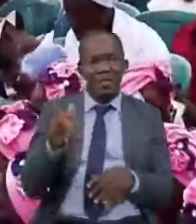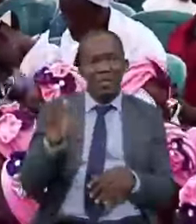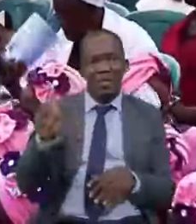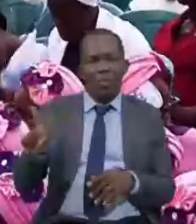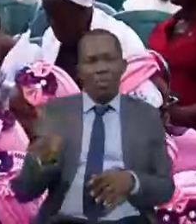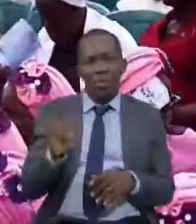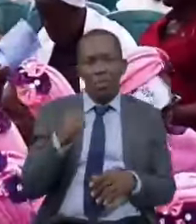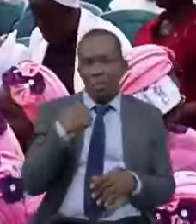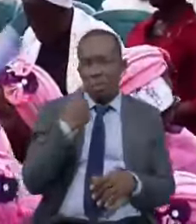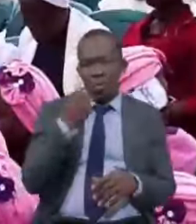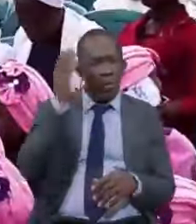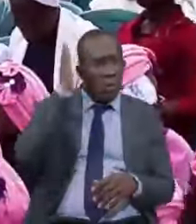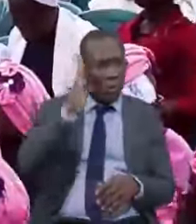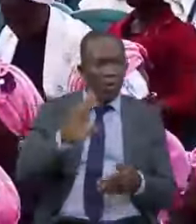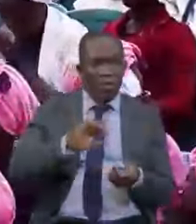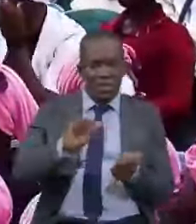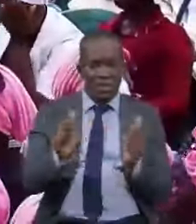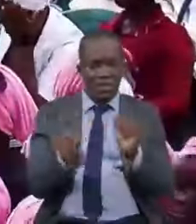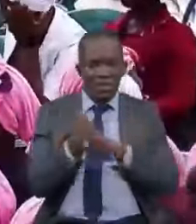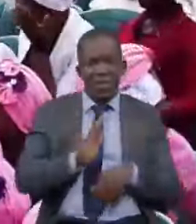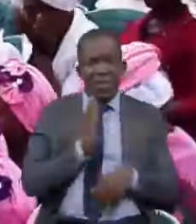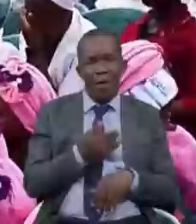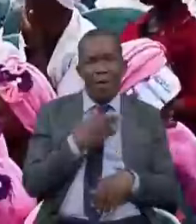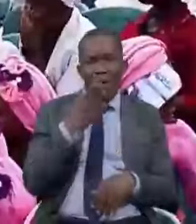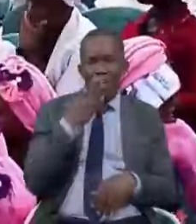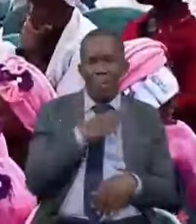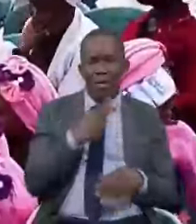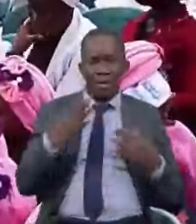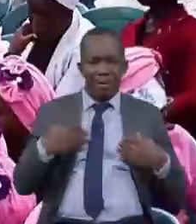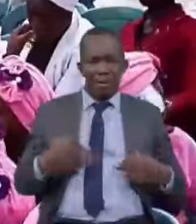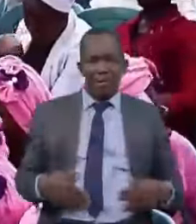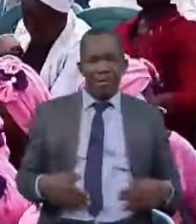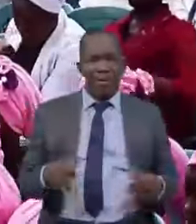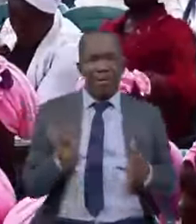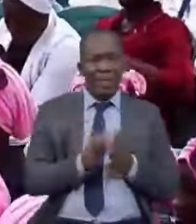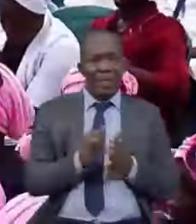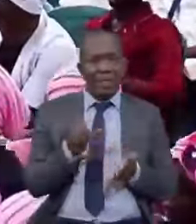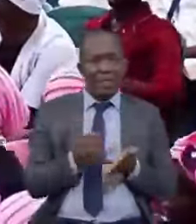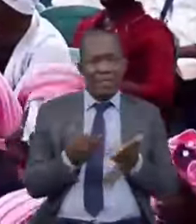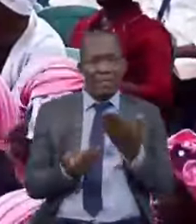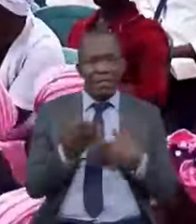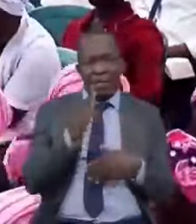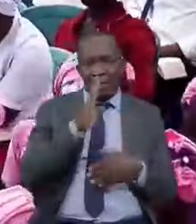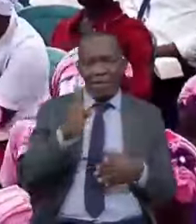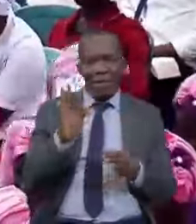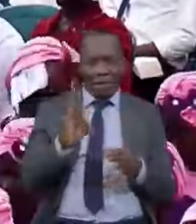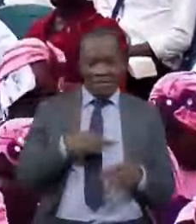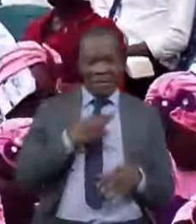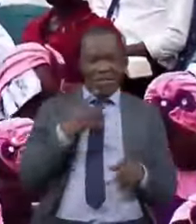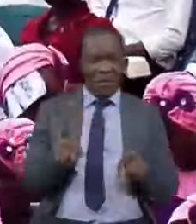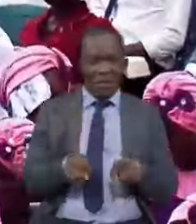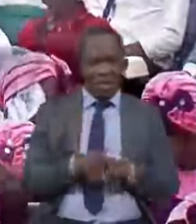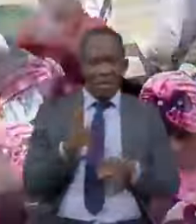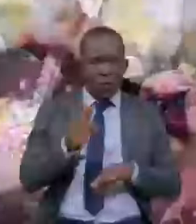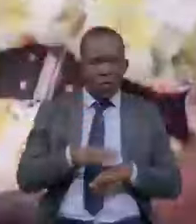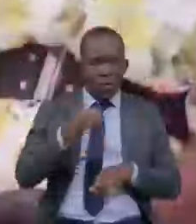our vile body, that it may be fashioned like unto his glorious